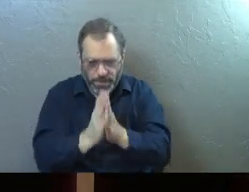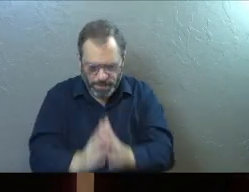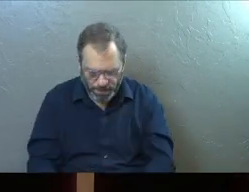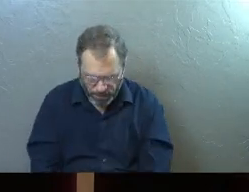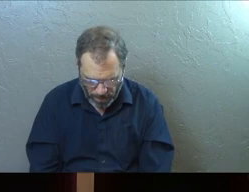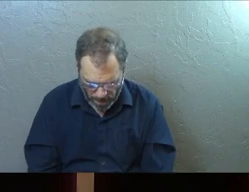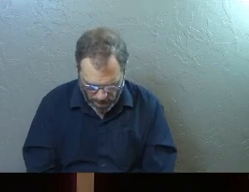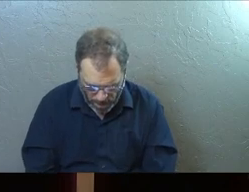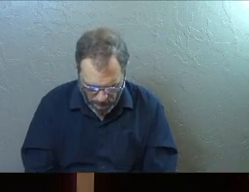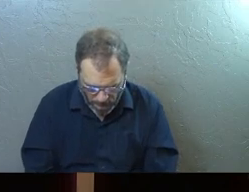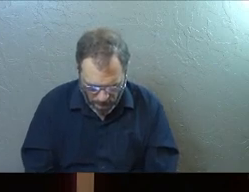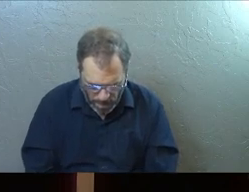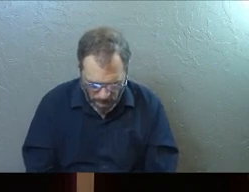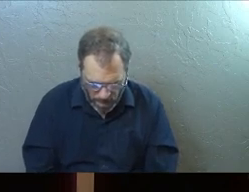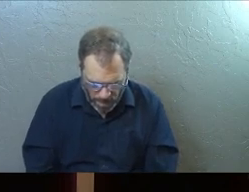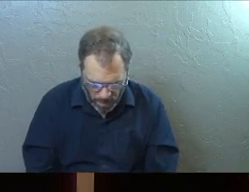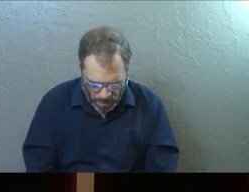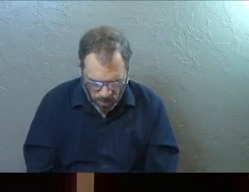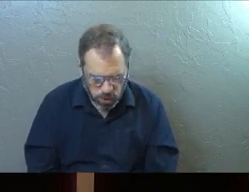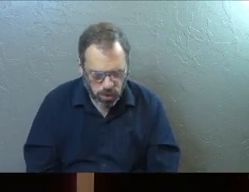us.